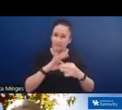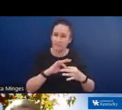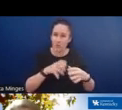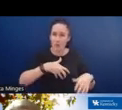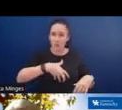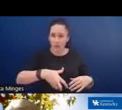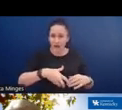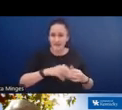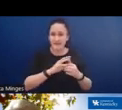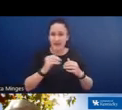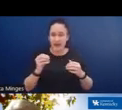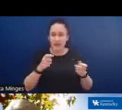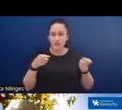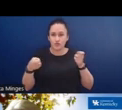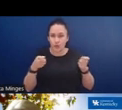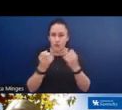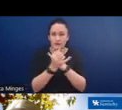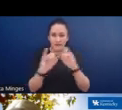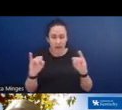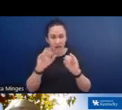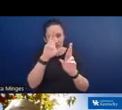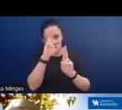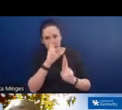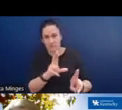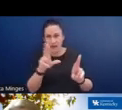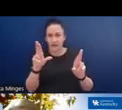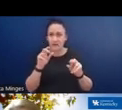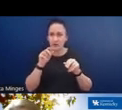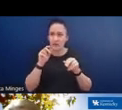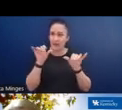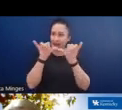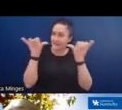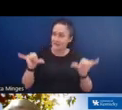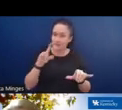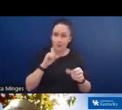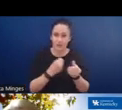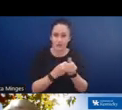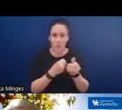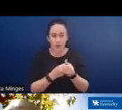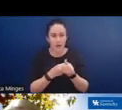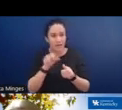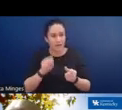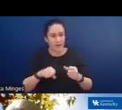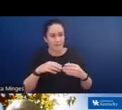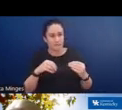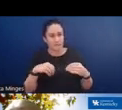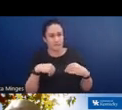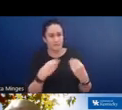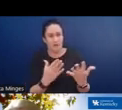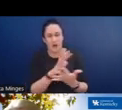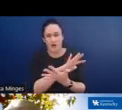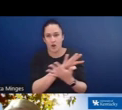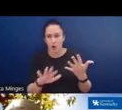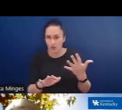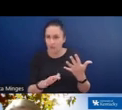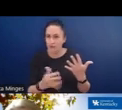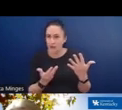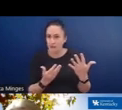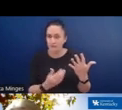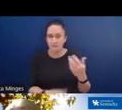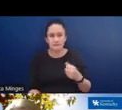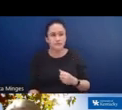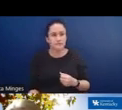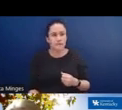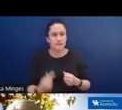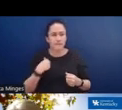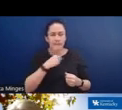control, autonomy, respect, and systems of support that can really like bring all of these to the fore. So we're talking about this